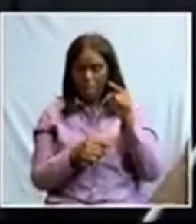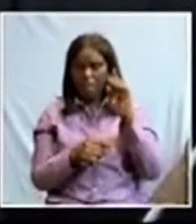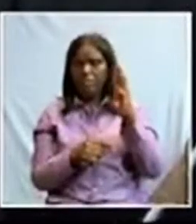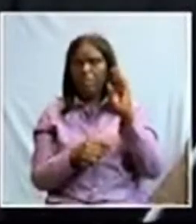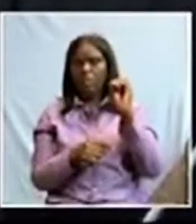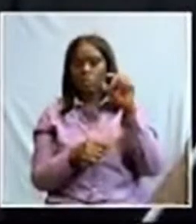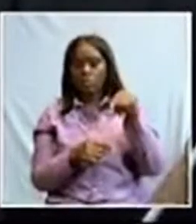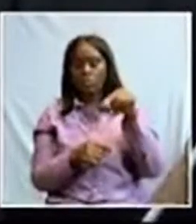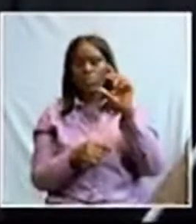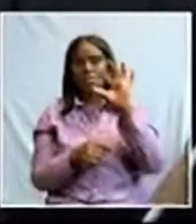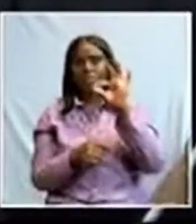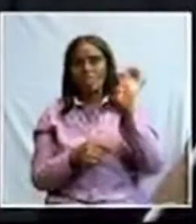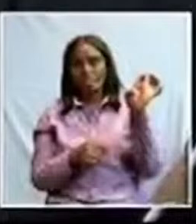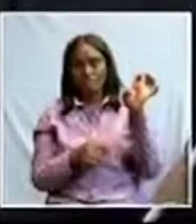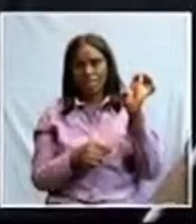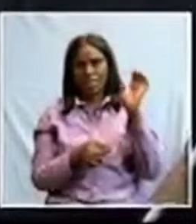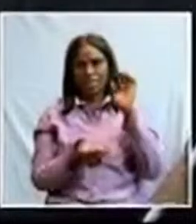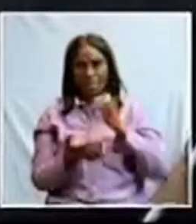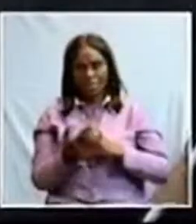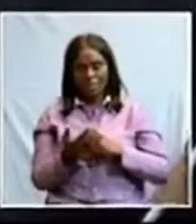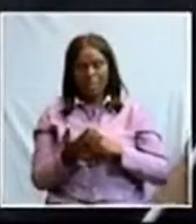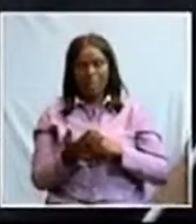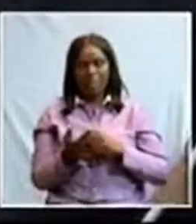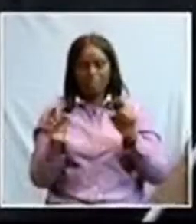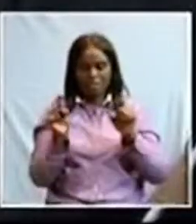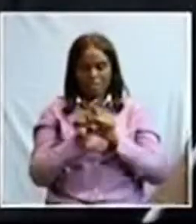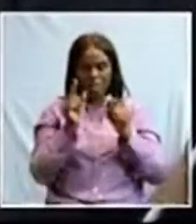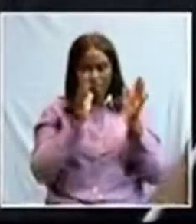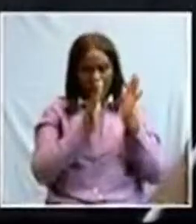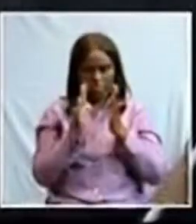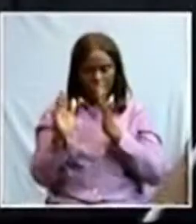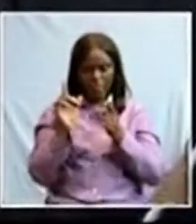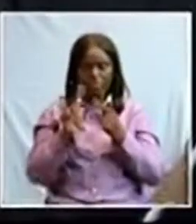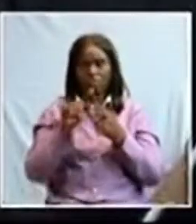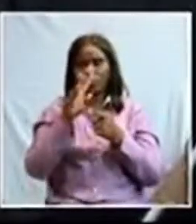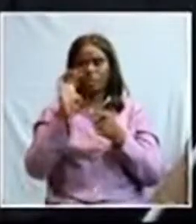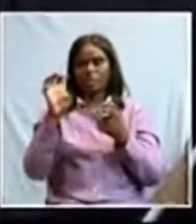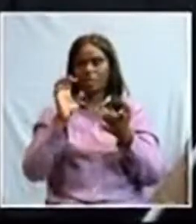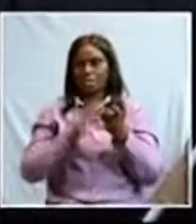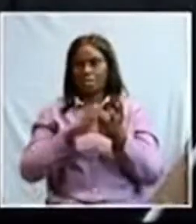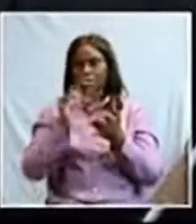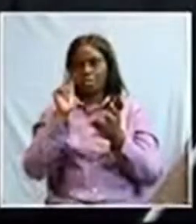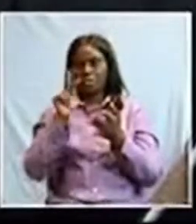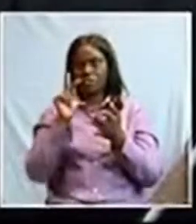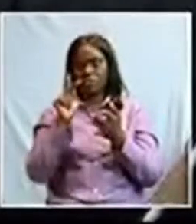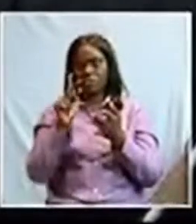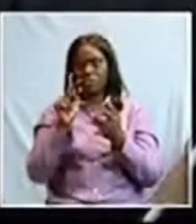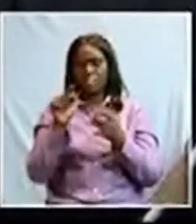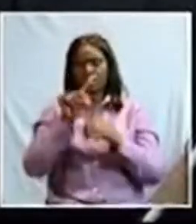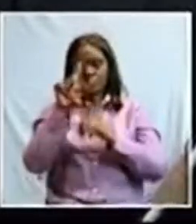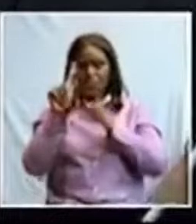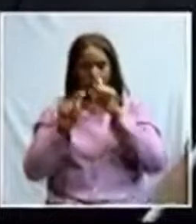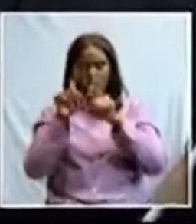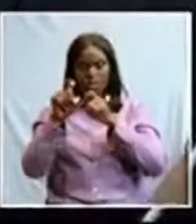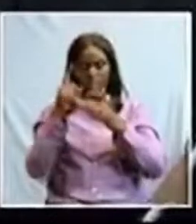BOQ was 900, but it was phased to 400,000 kwacha. Question